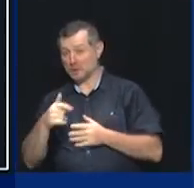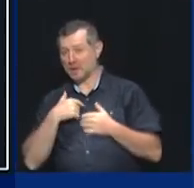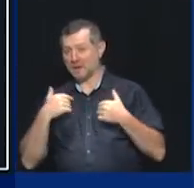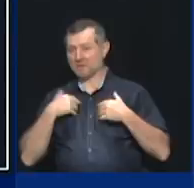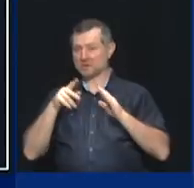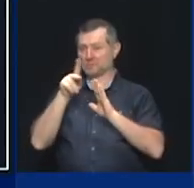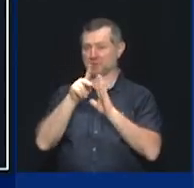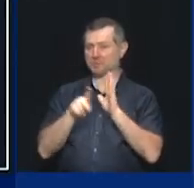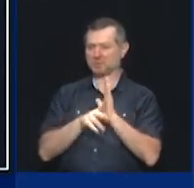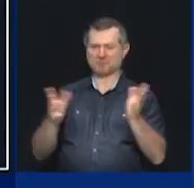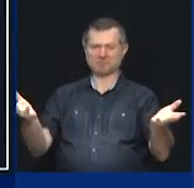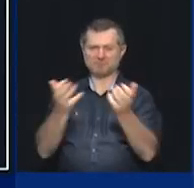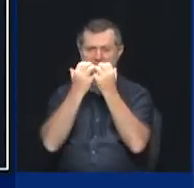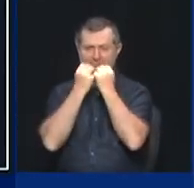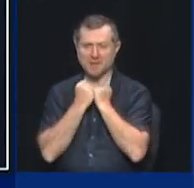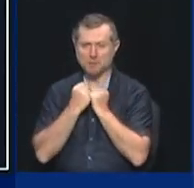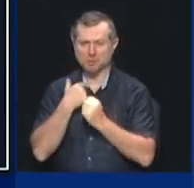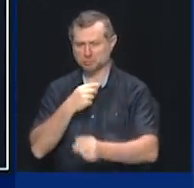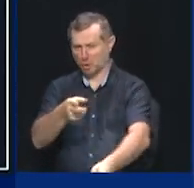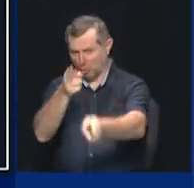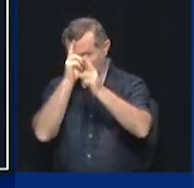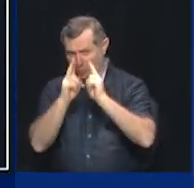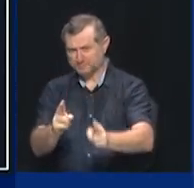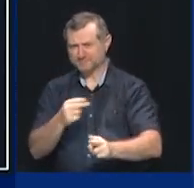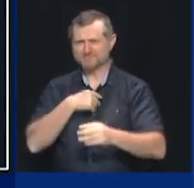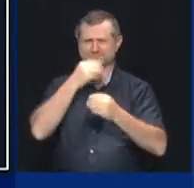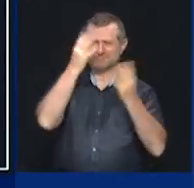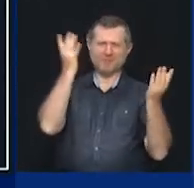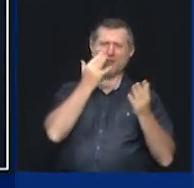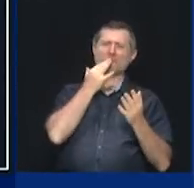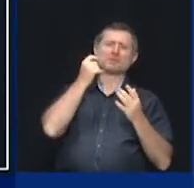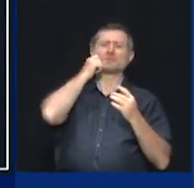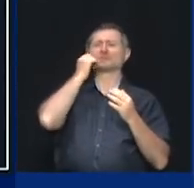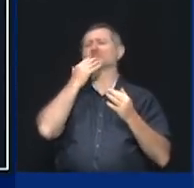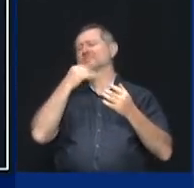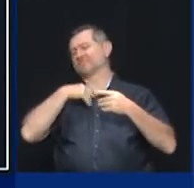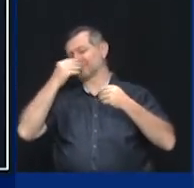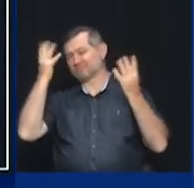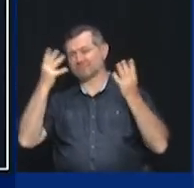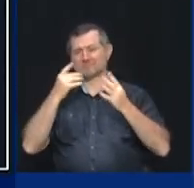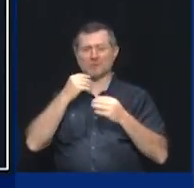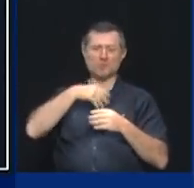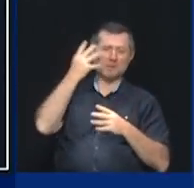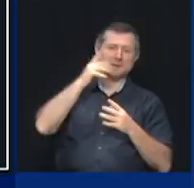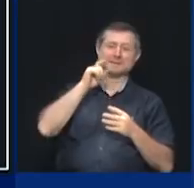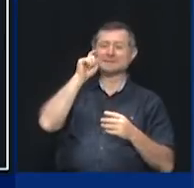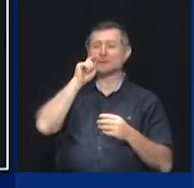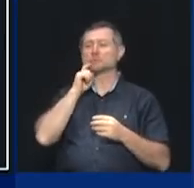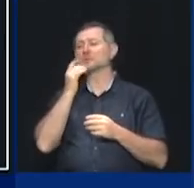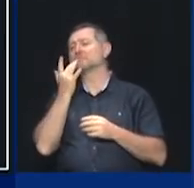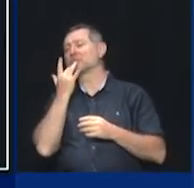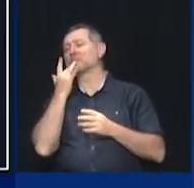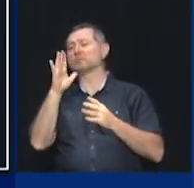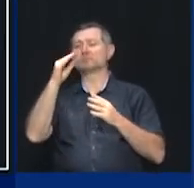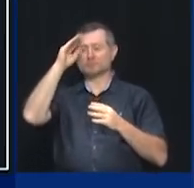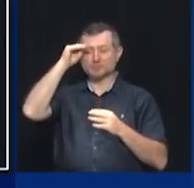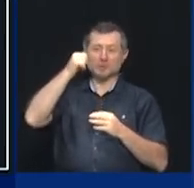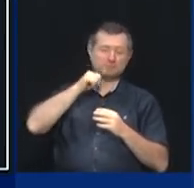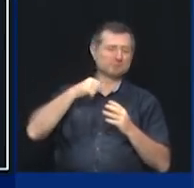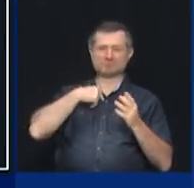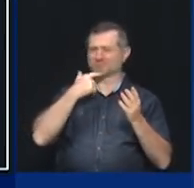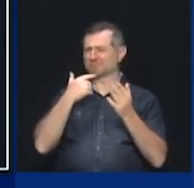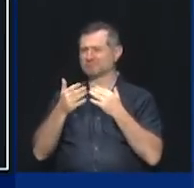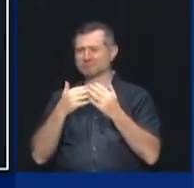those principles and values, and we don't care what the color of your skin, your religion, your sexual orientation, we live by values.